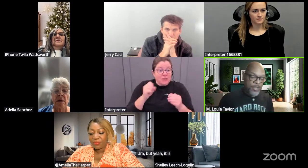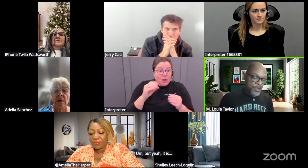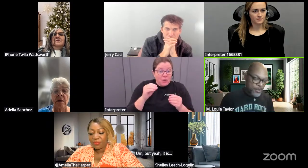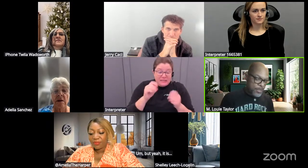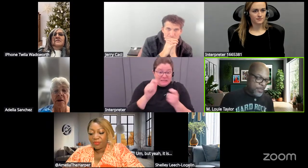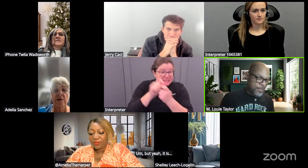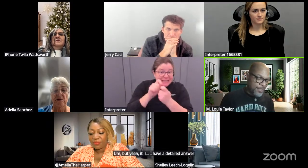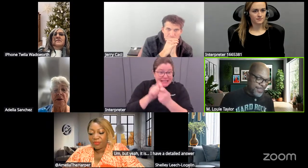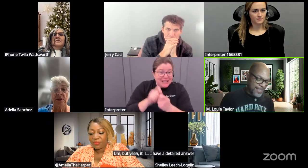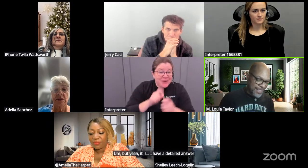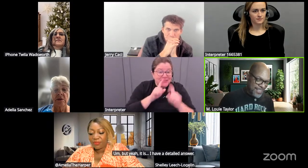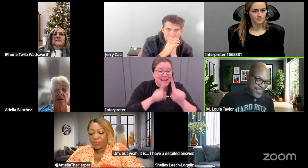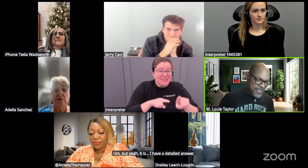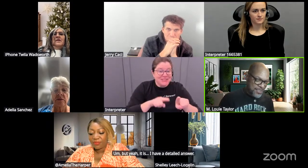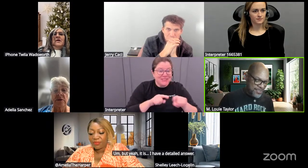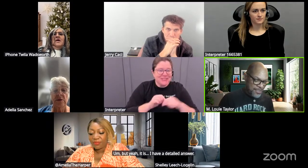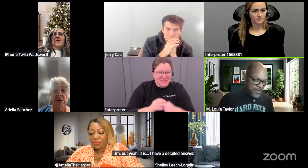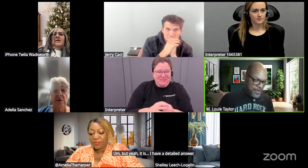detailed answer.